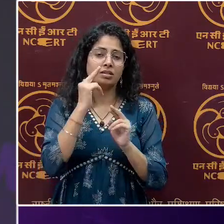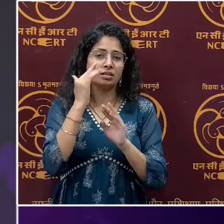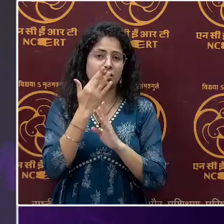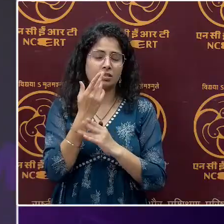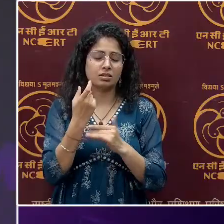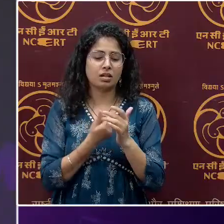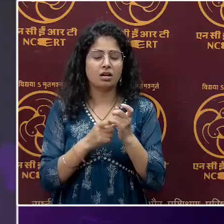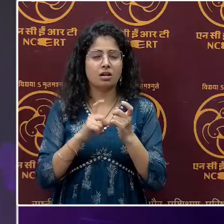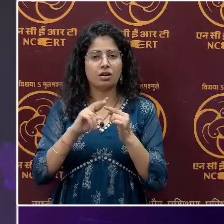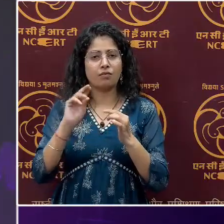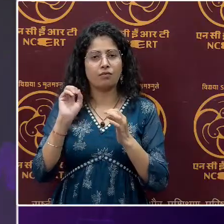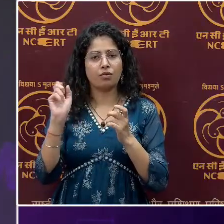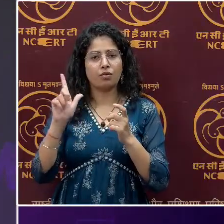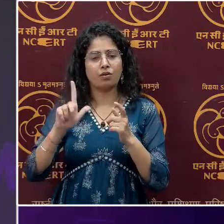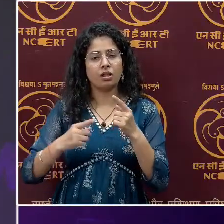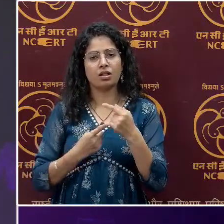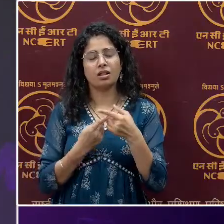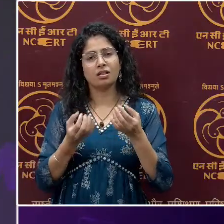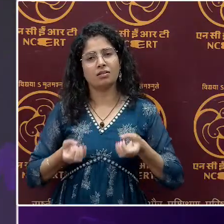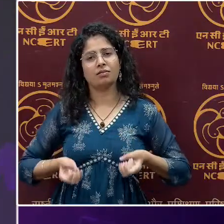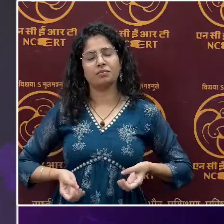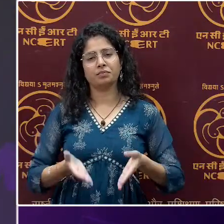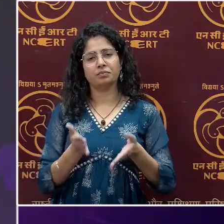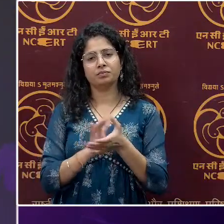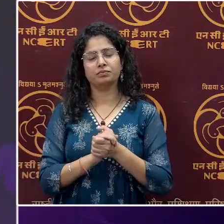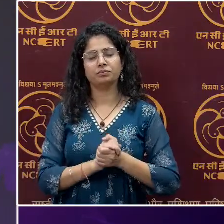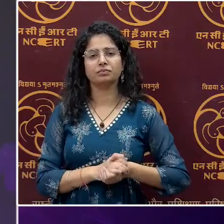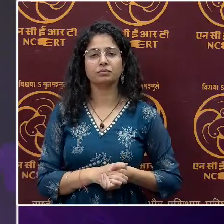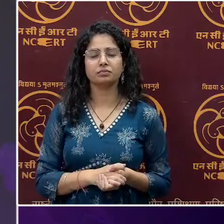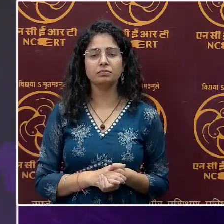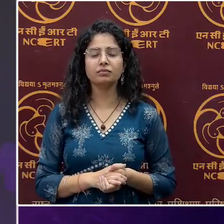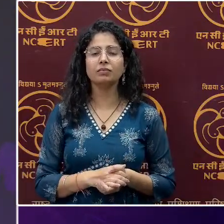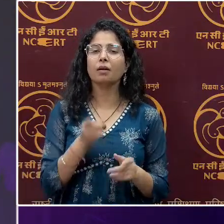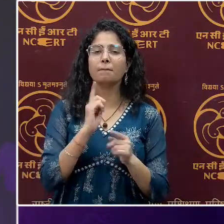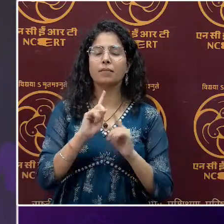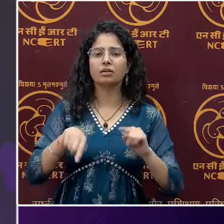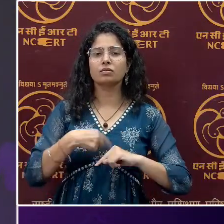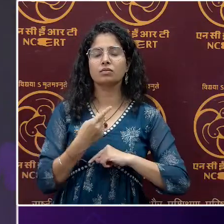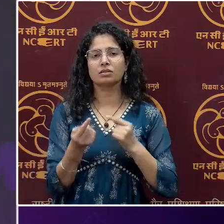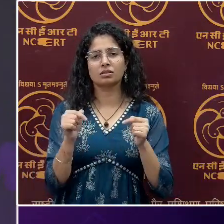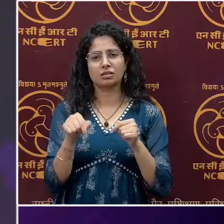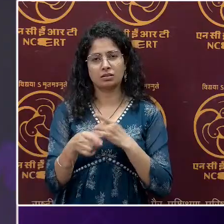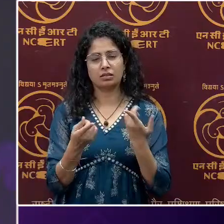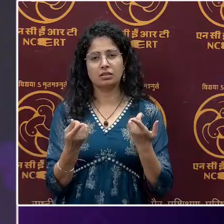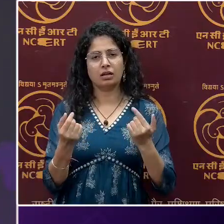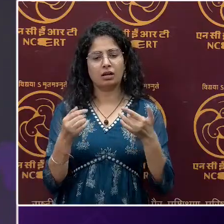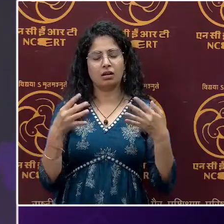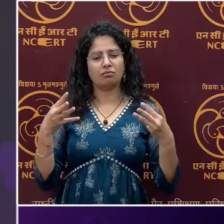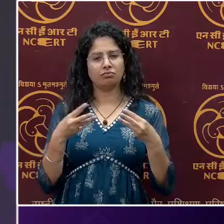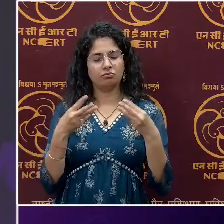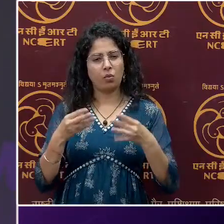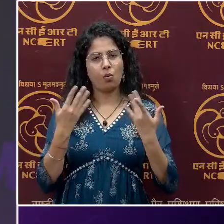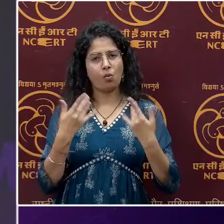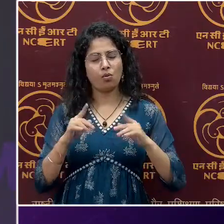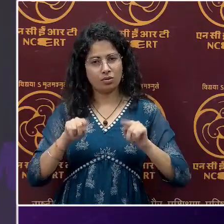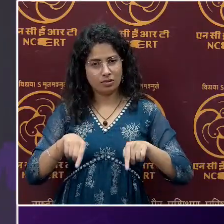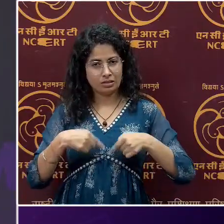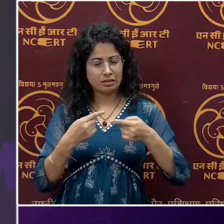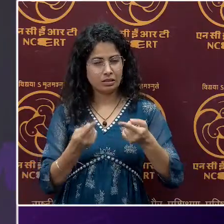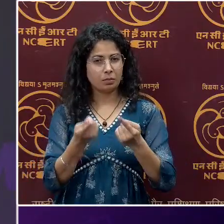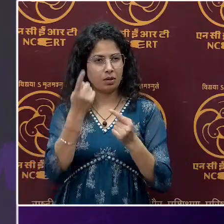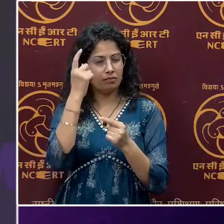revolt actually failed, couldn't succeed. Yes, ma'am. But then after the struggle, they realized the importance of coming